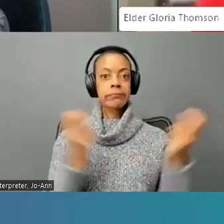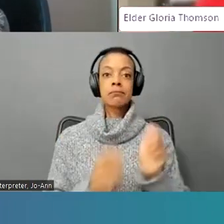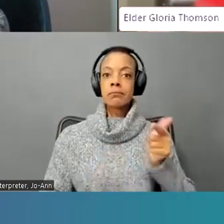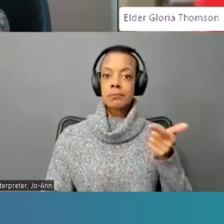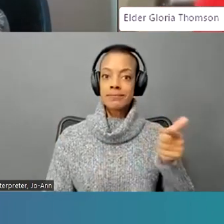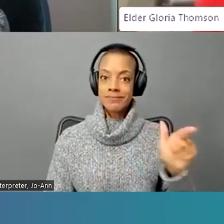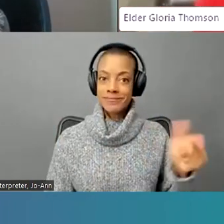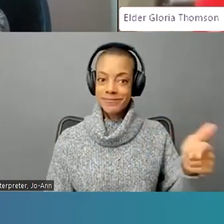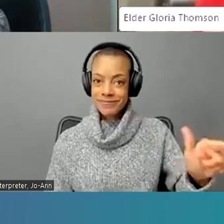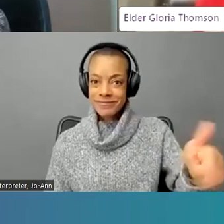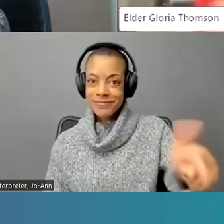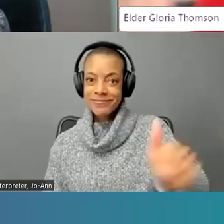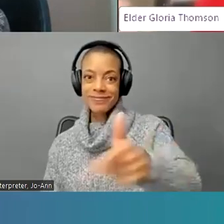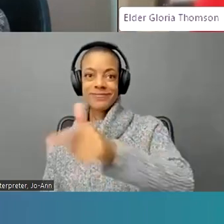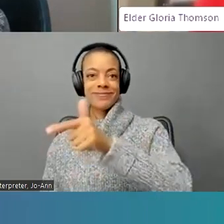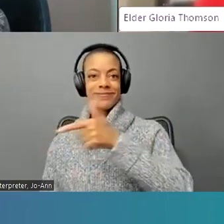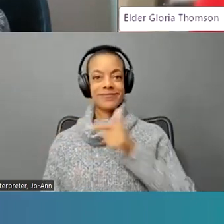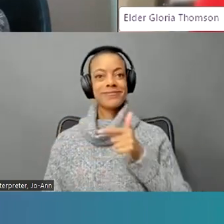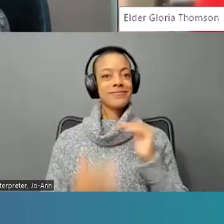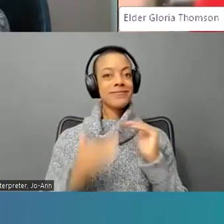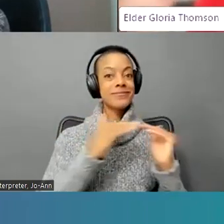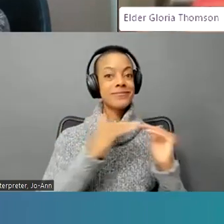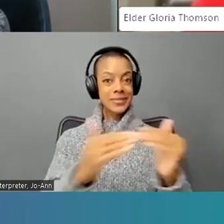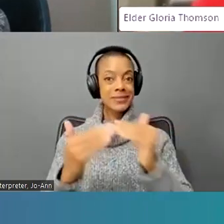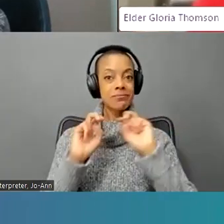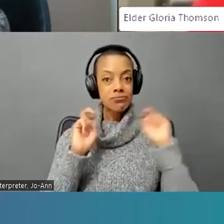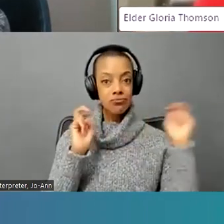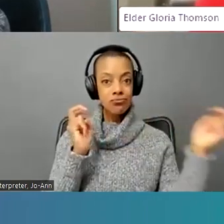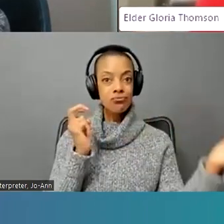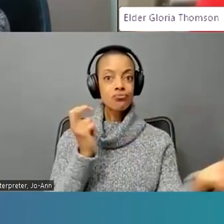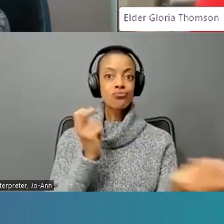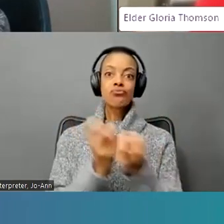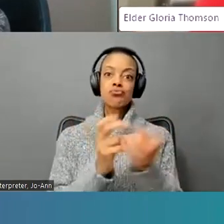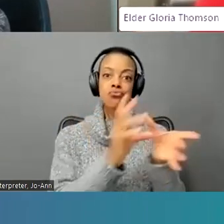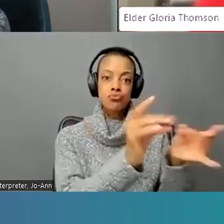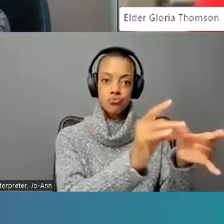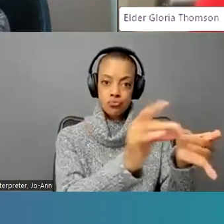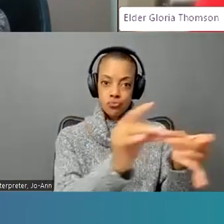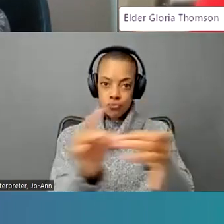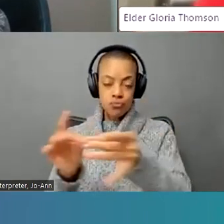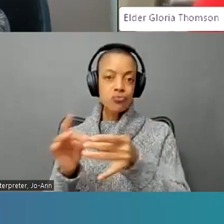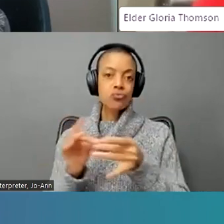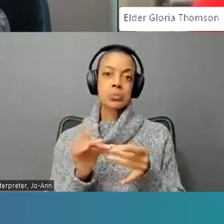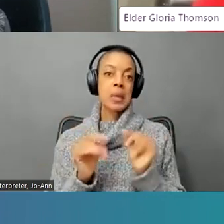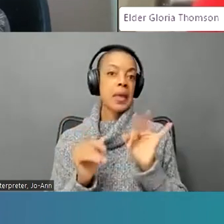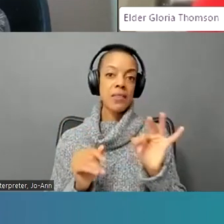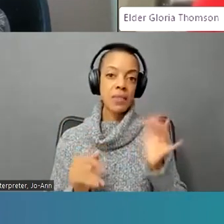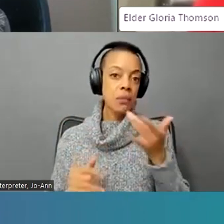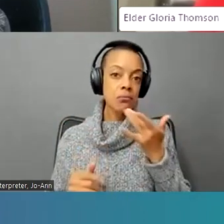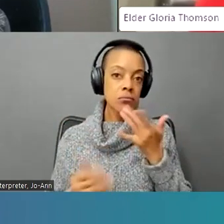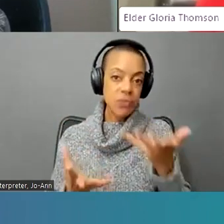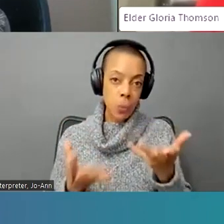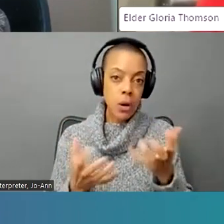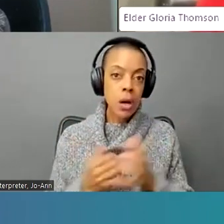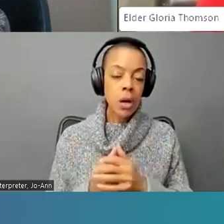equal, mm-hmm. let everybody in the circle have a word to say if they so choose.